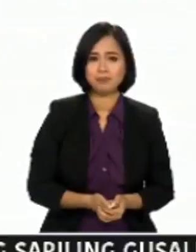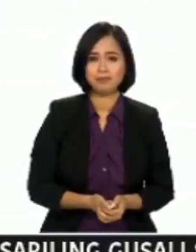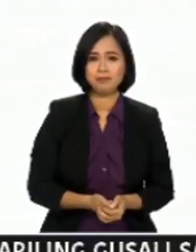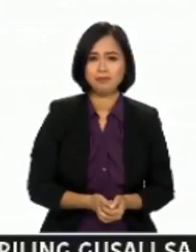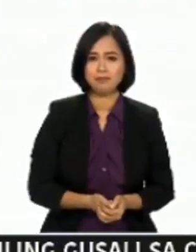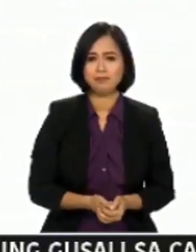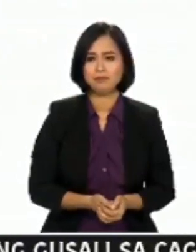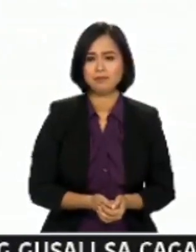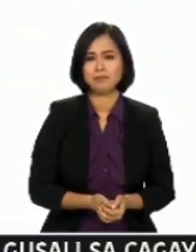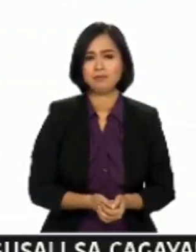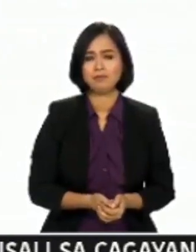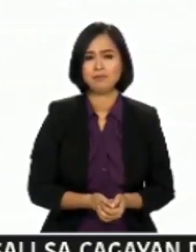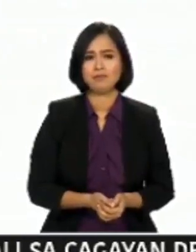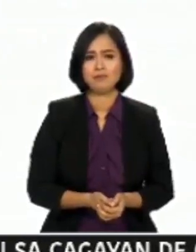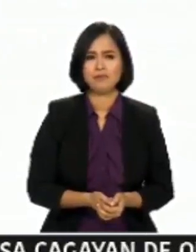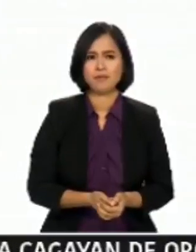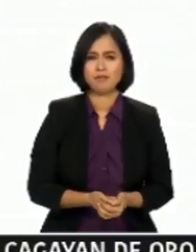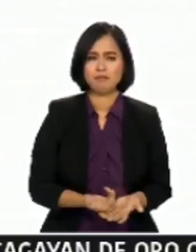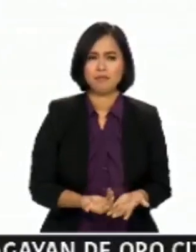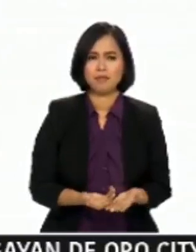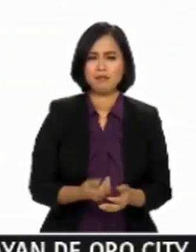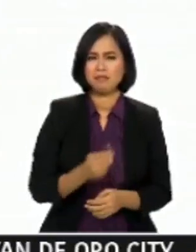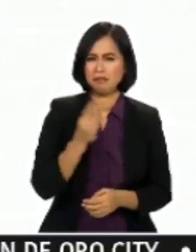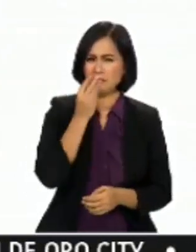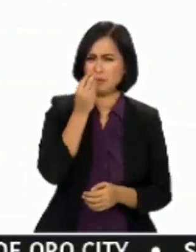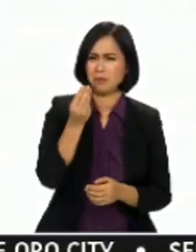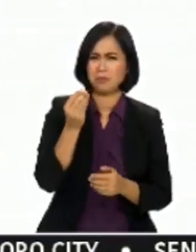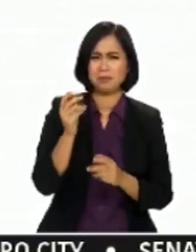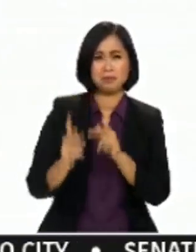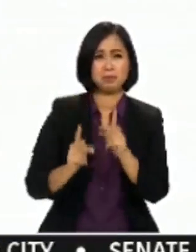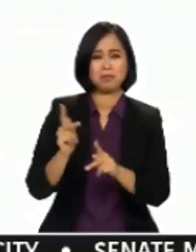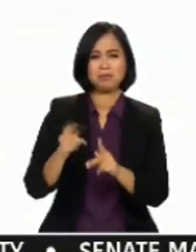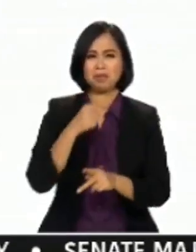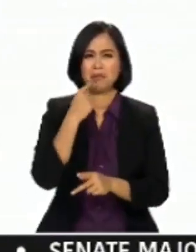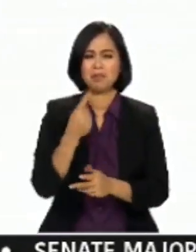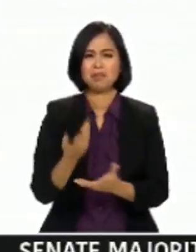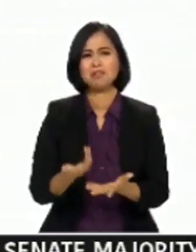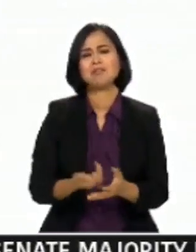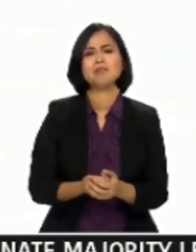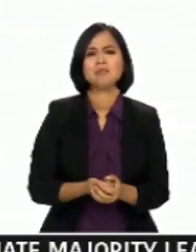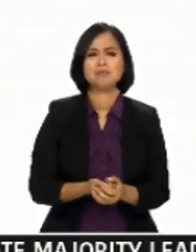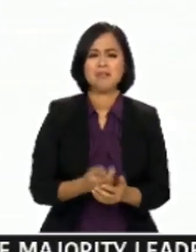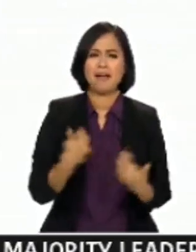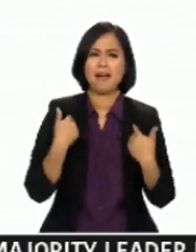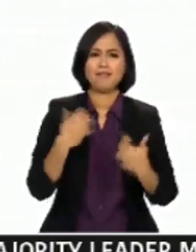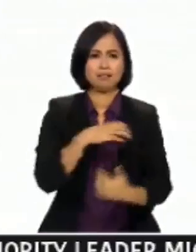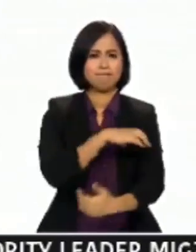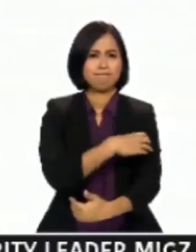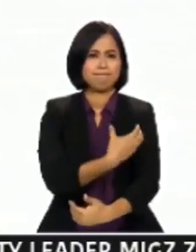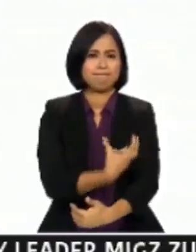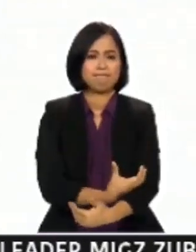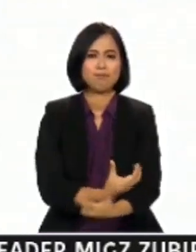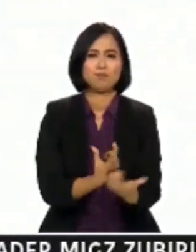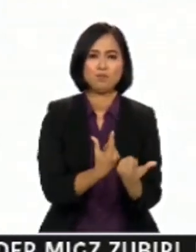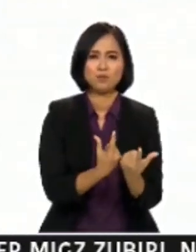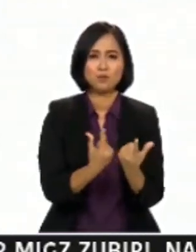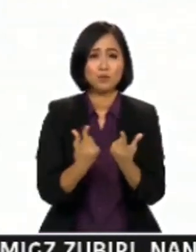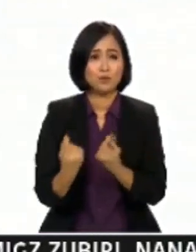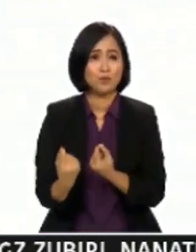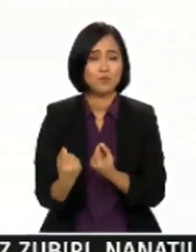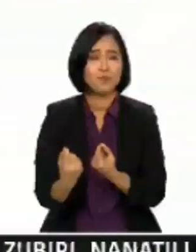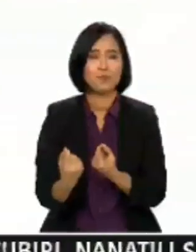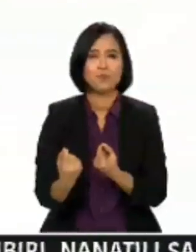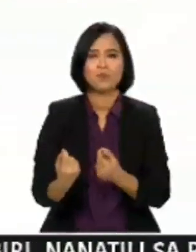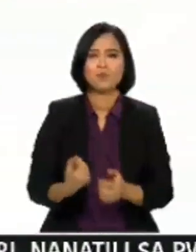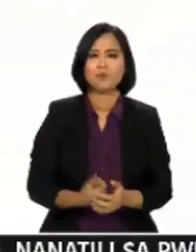Few men imbued with the will and the courage to do